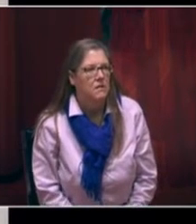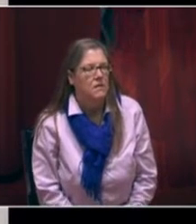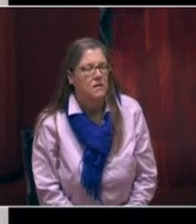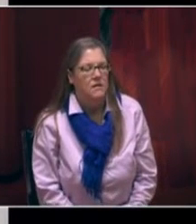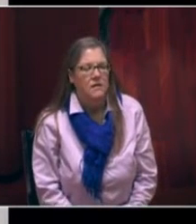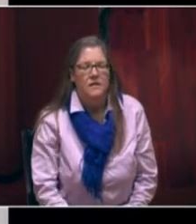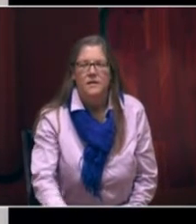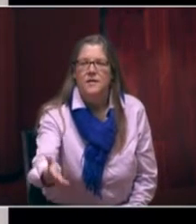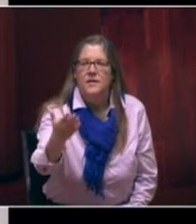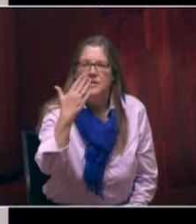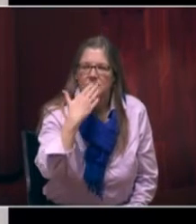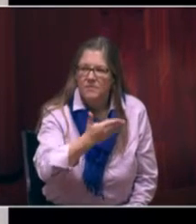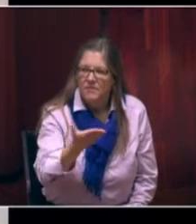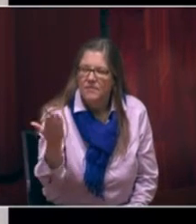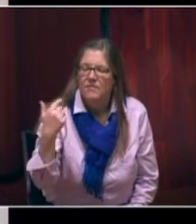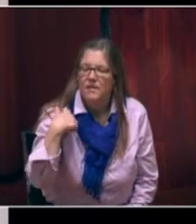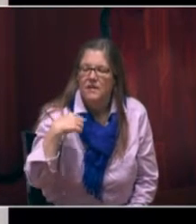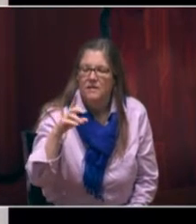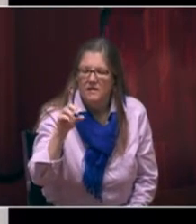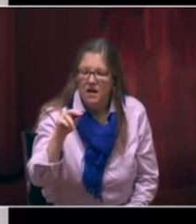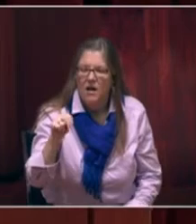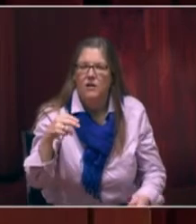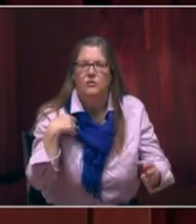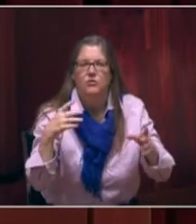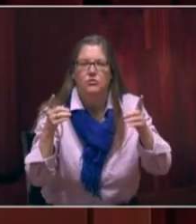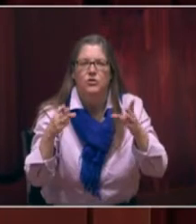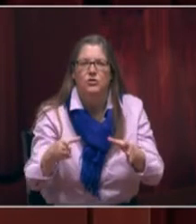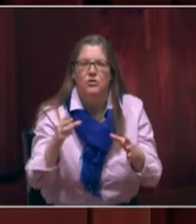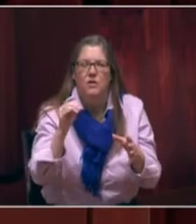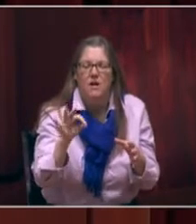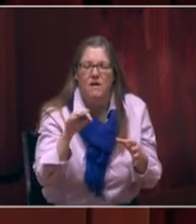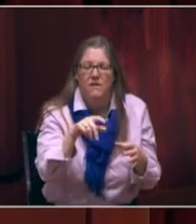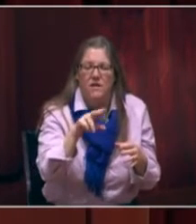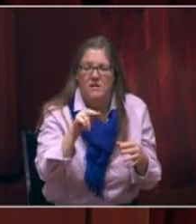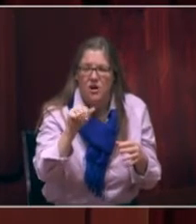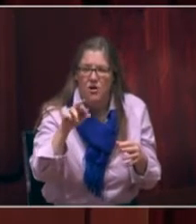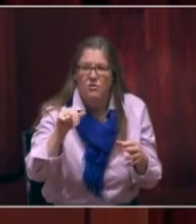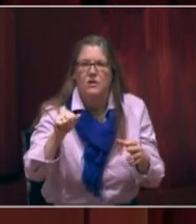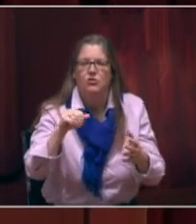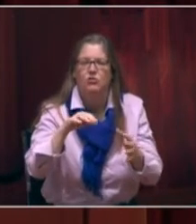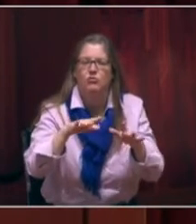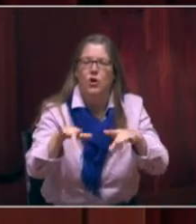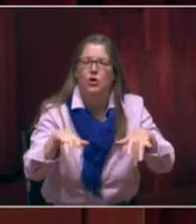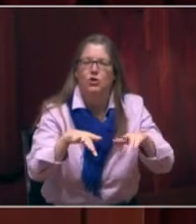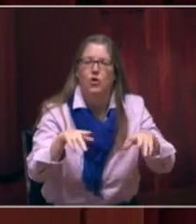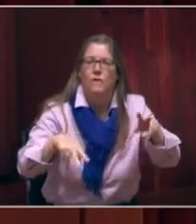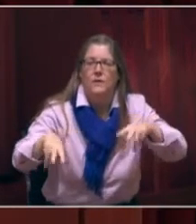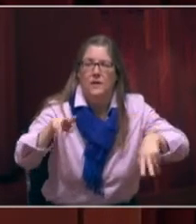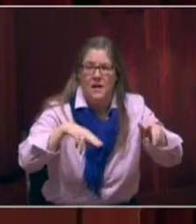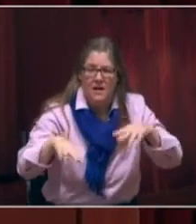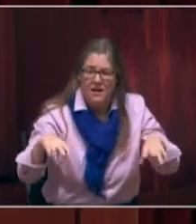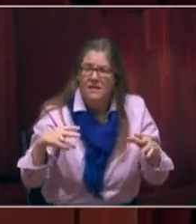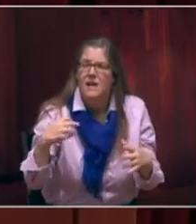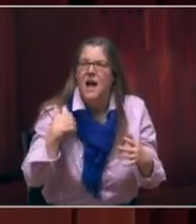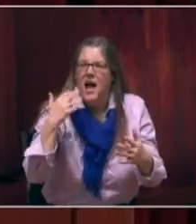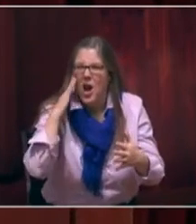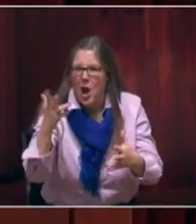Good morning, everyone. I'm Don Rosen, the Director of Records Management Reporting and Oversight, and I know we're kind of running towards the end, but I wanted to take a few